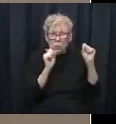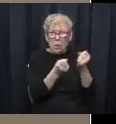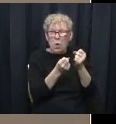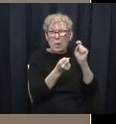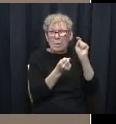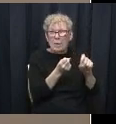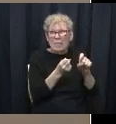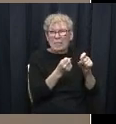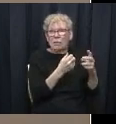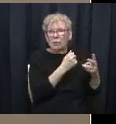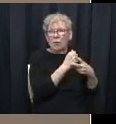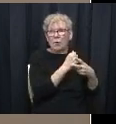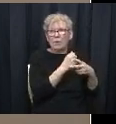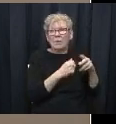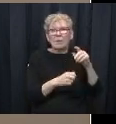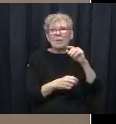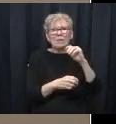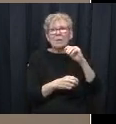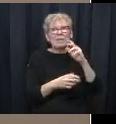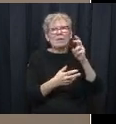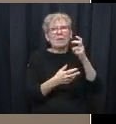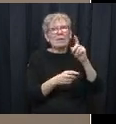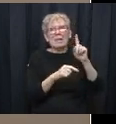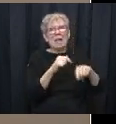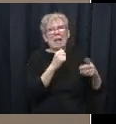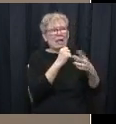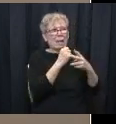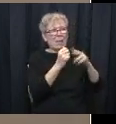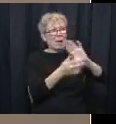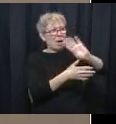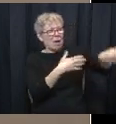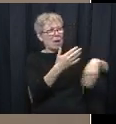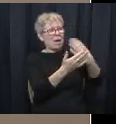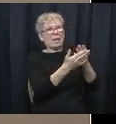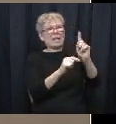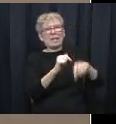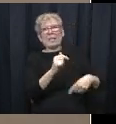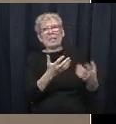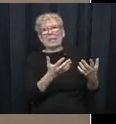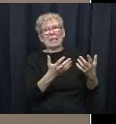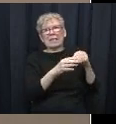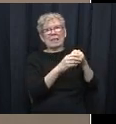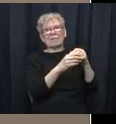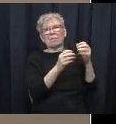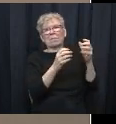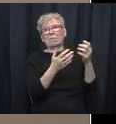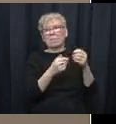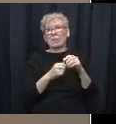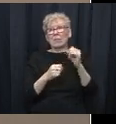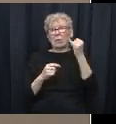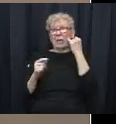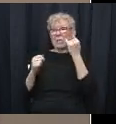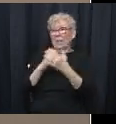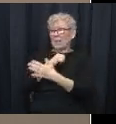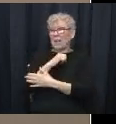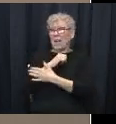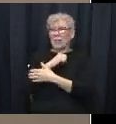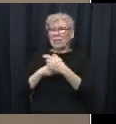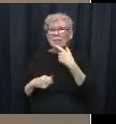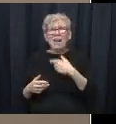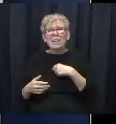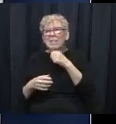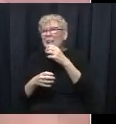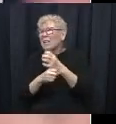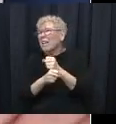hearing if counties feel like they haven't gotten their fair share, because that's certainly our goal. And I would just add one other piece to